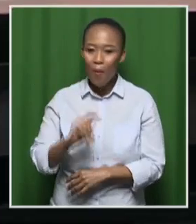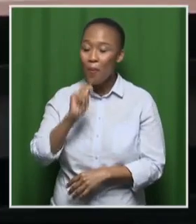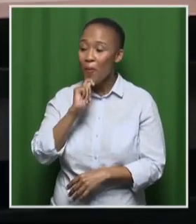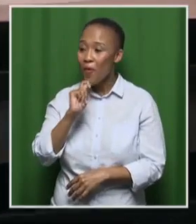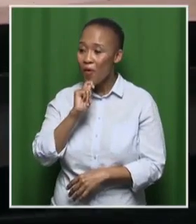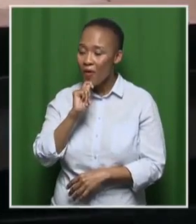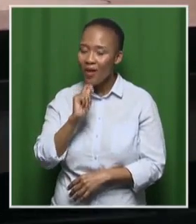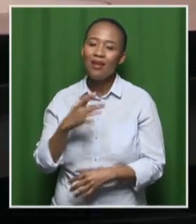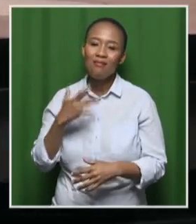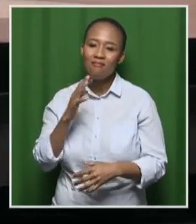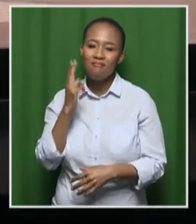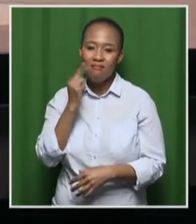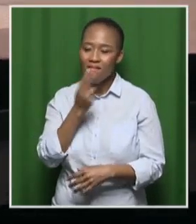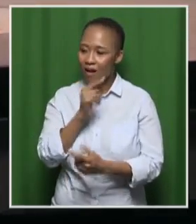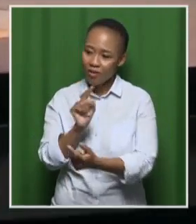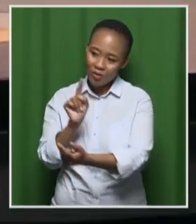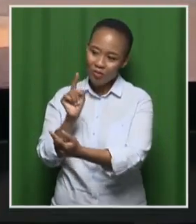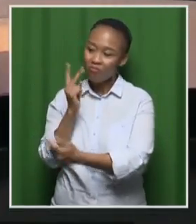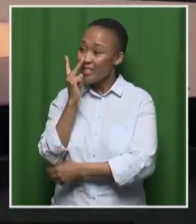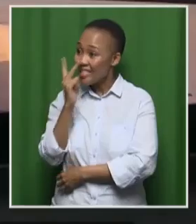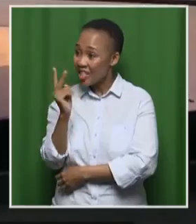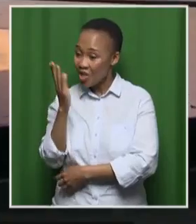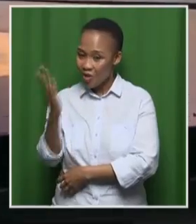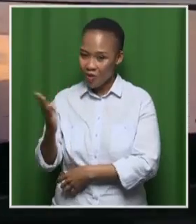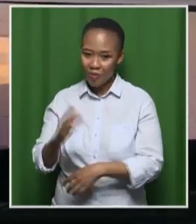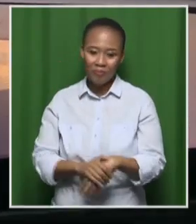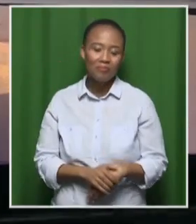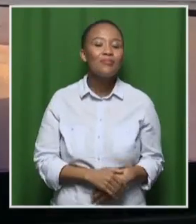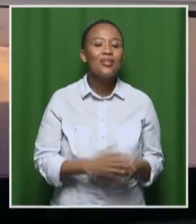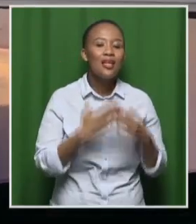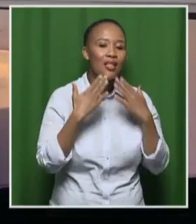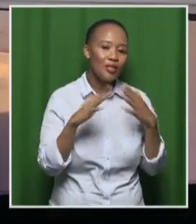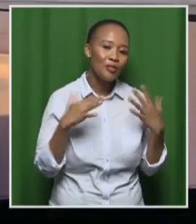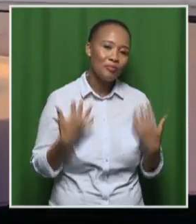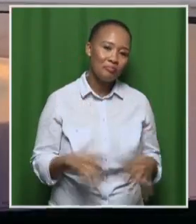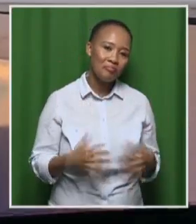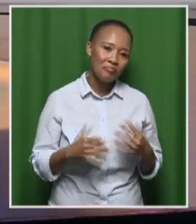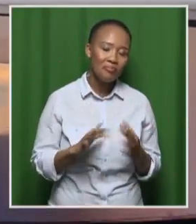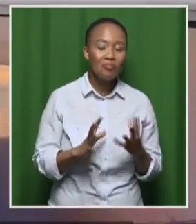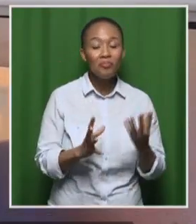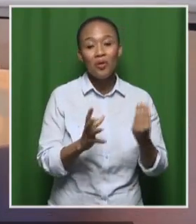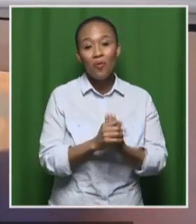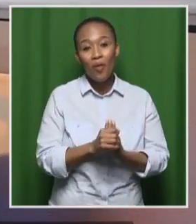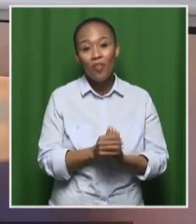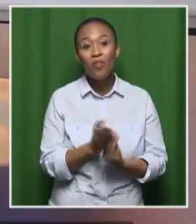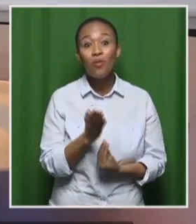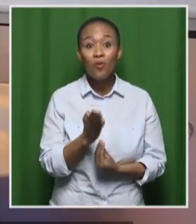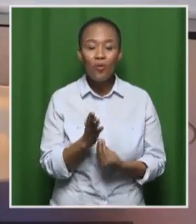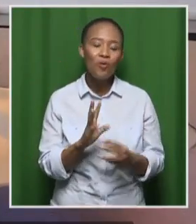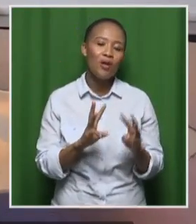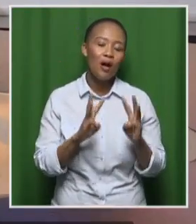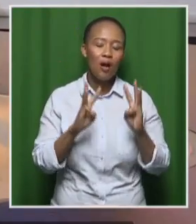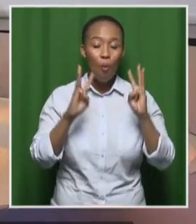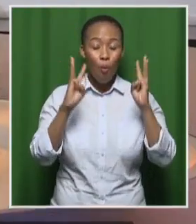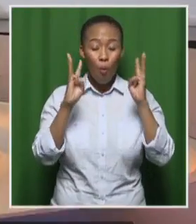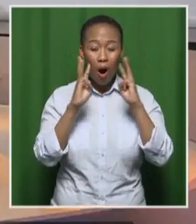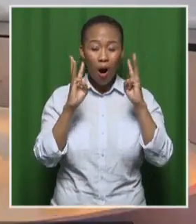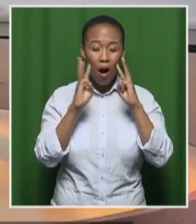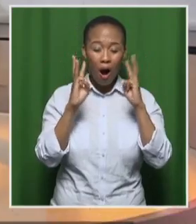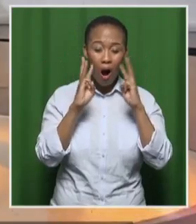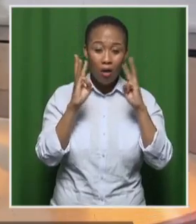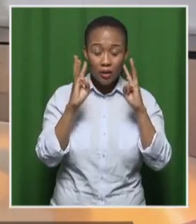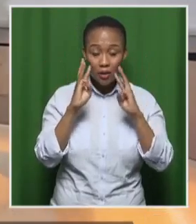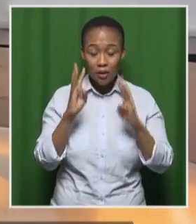see you once again. Yeah, it's great to be here on your platform, and just, watching that again just brings back such awesome